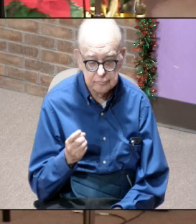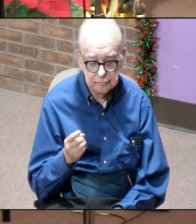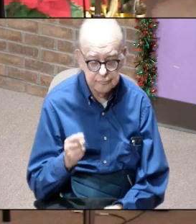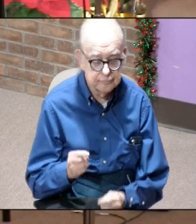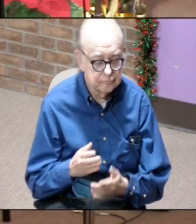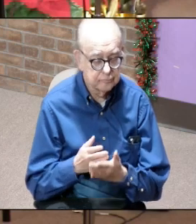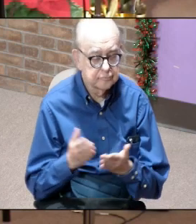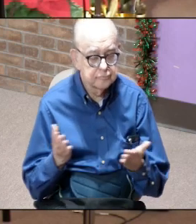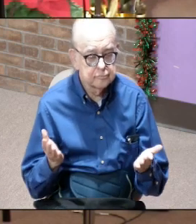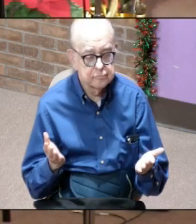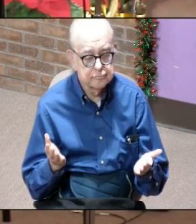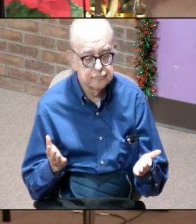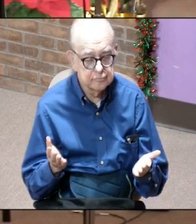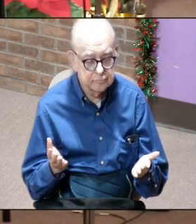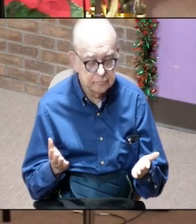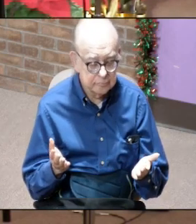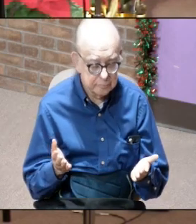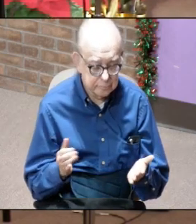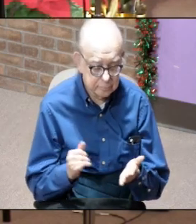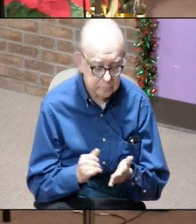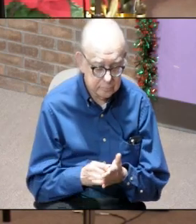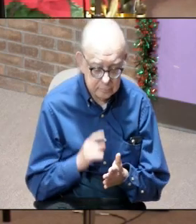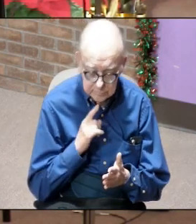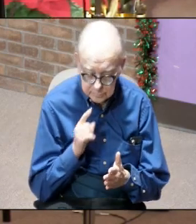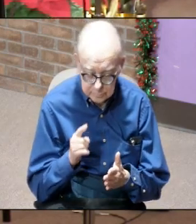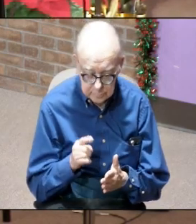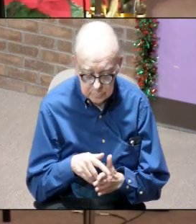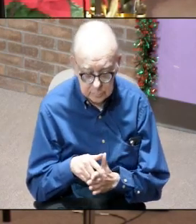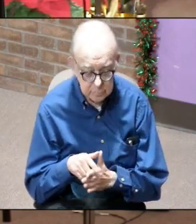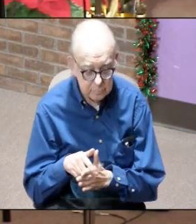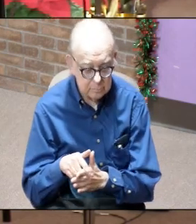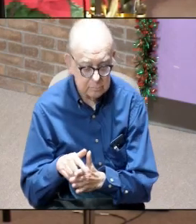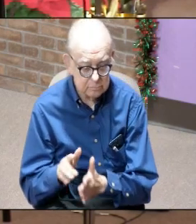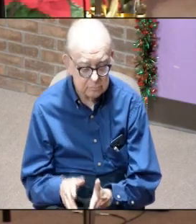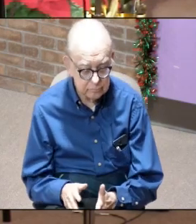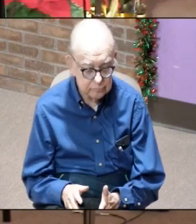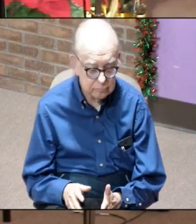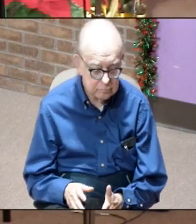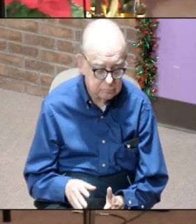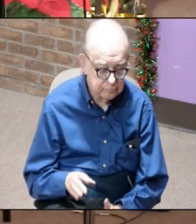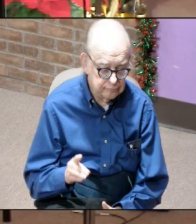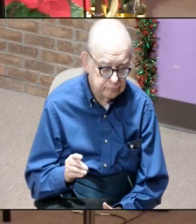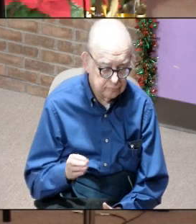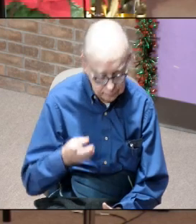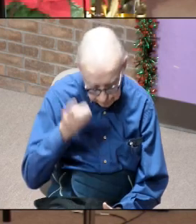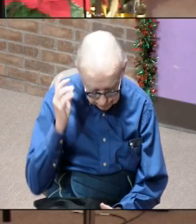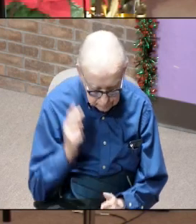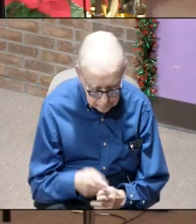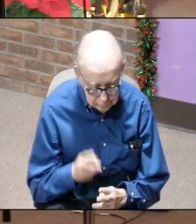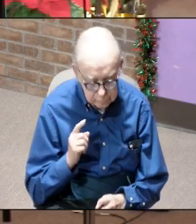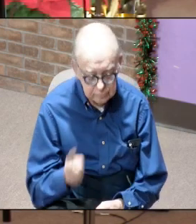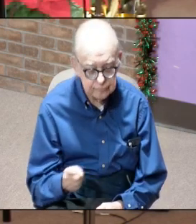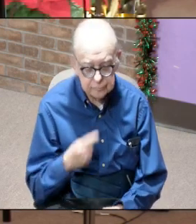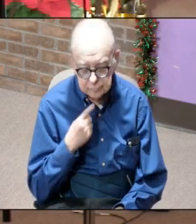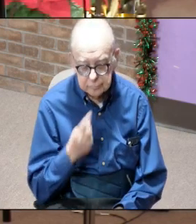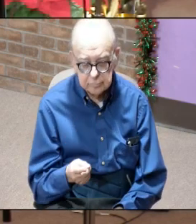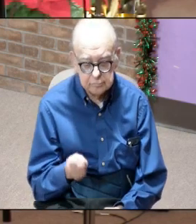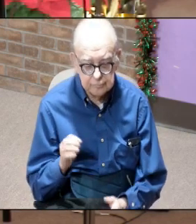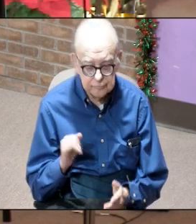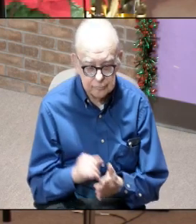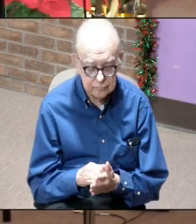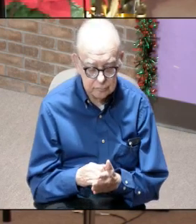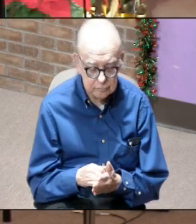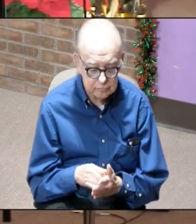understand something. It says that this writer, and Daniel calls him this. Daniel says that he